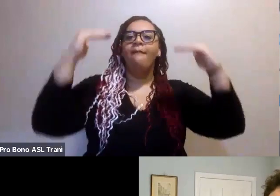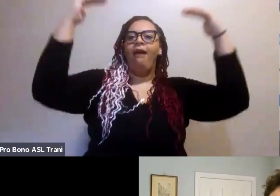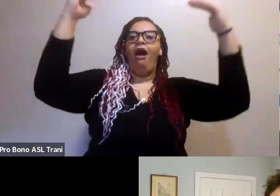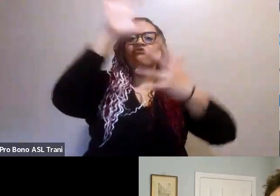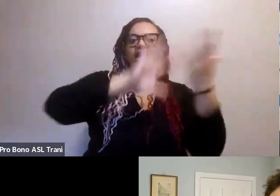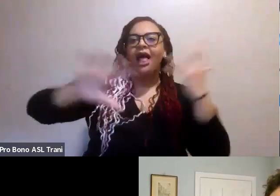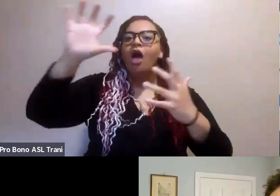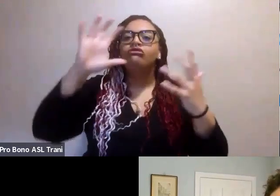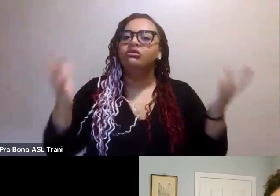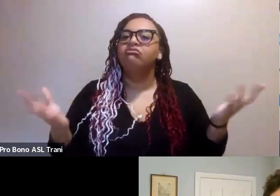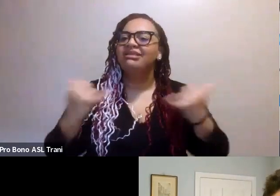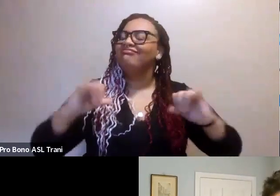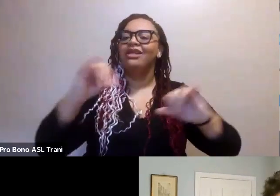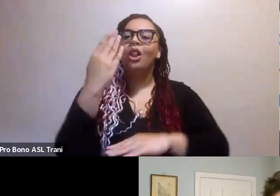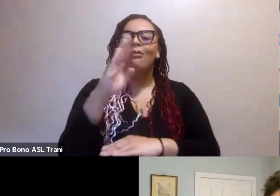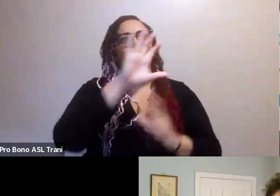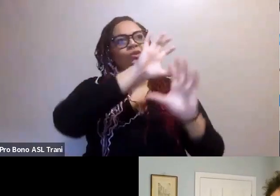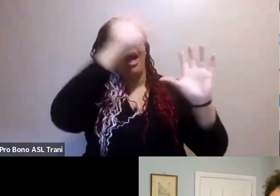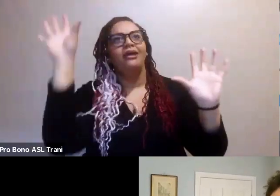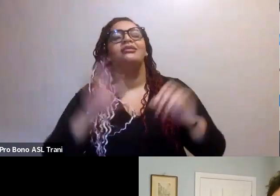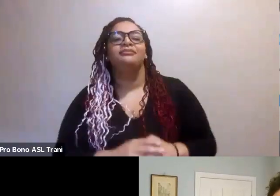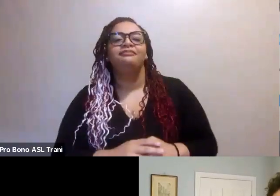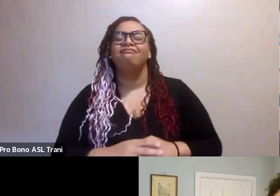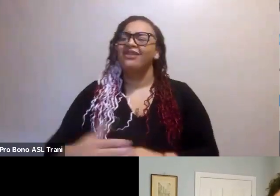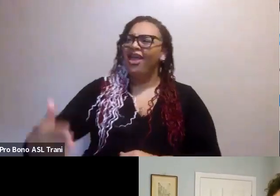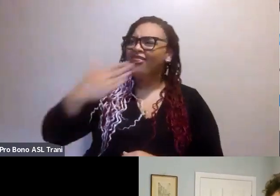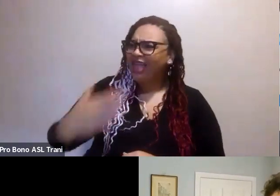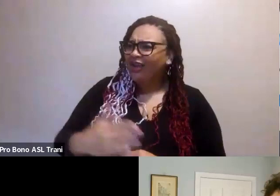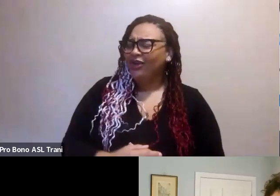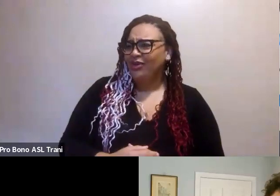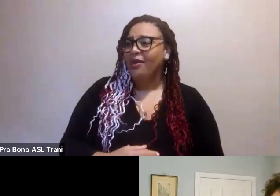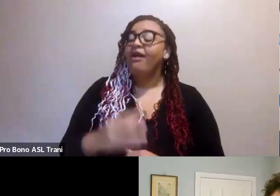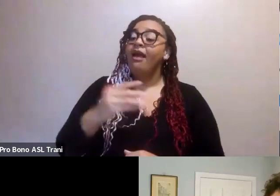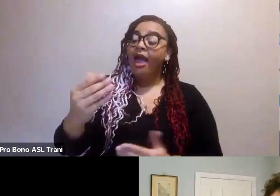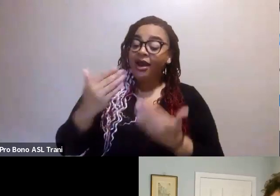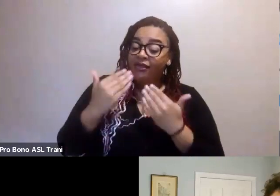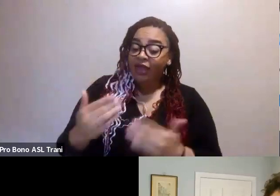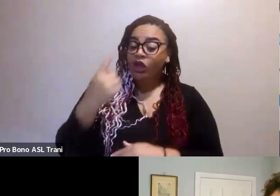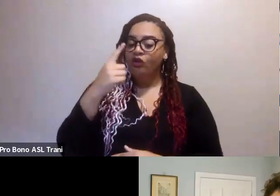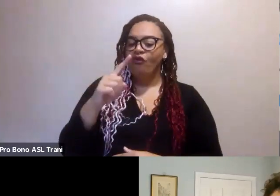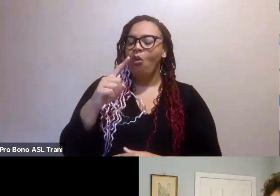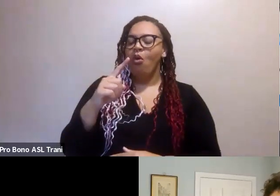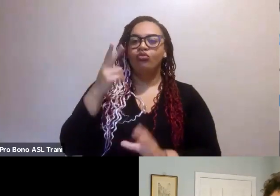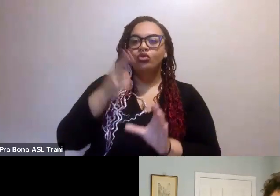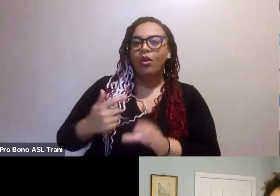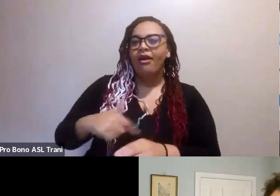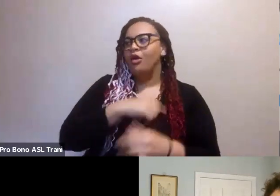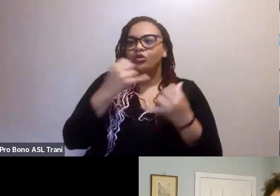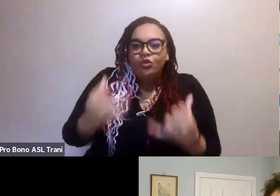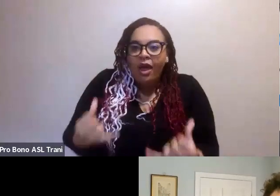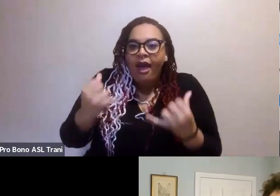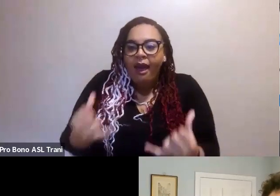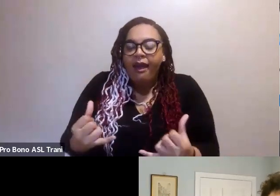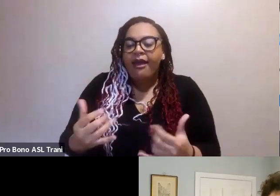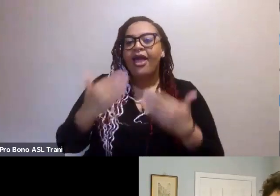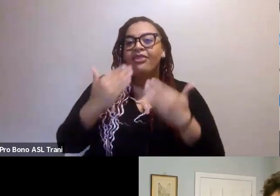Yes, thank you. And thank you for for being with us today, Matthew. Thanks to our